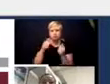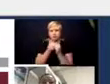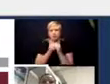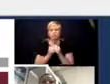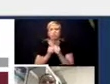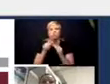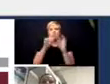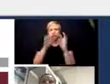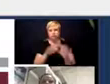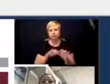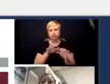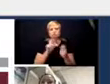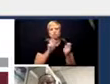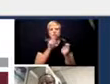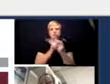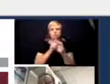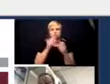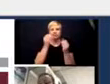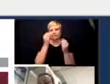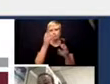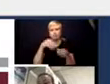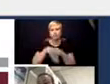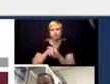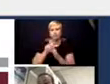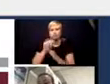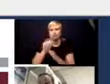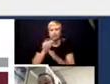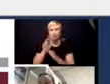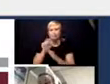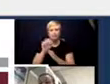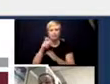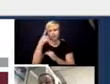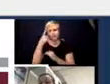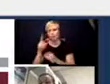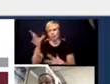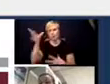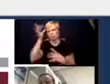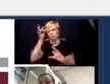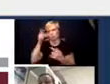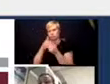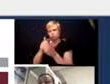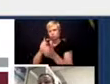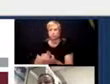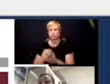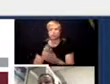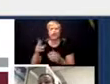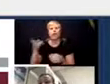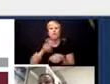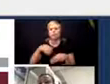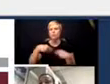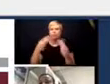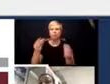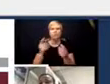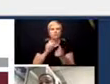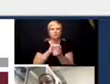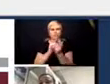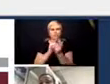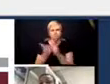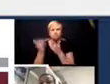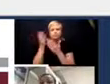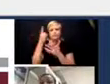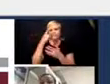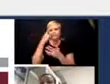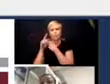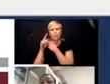for the contact tracers. And it will, of course, provide translation services for outreach for those contacts who may not be